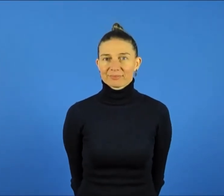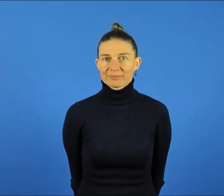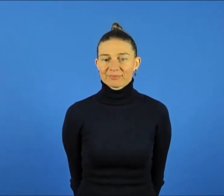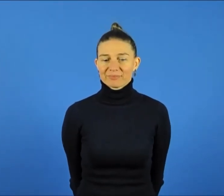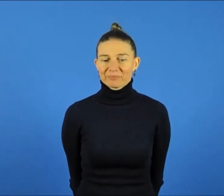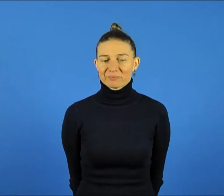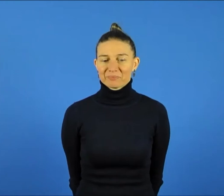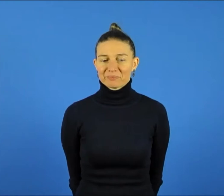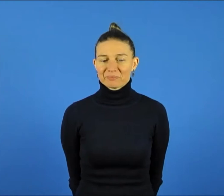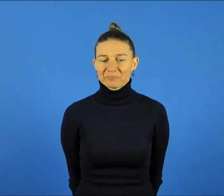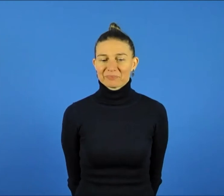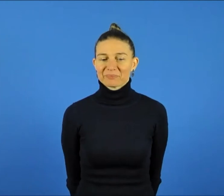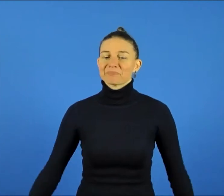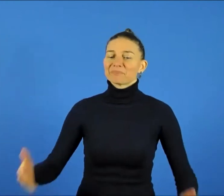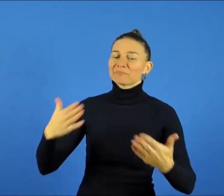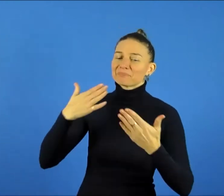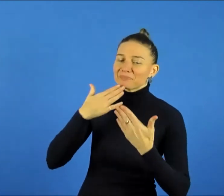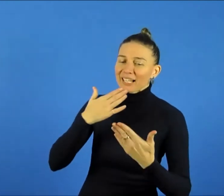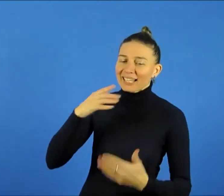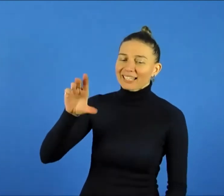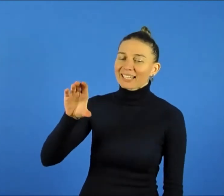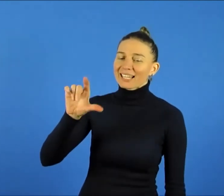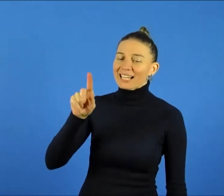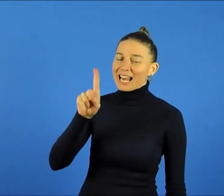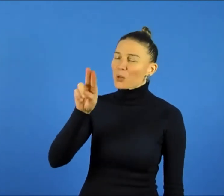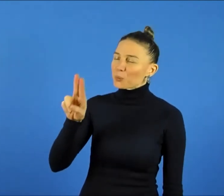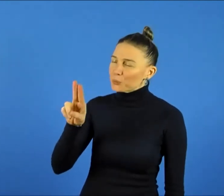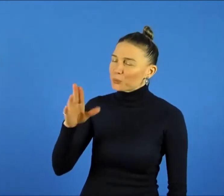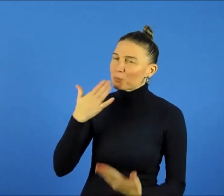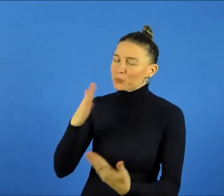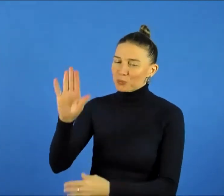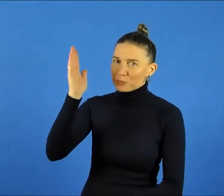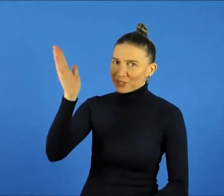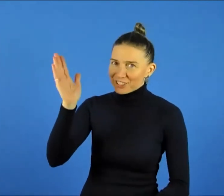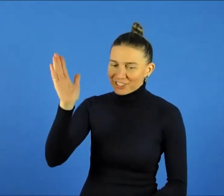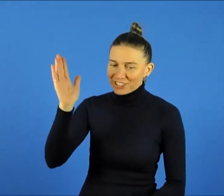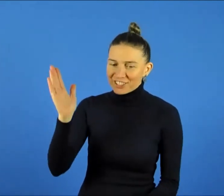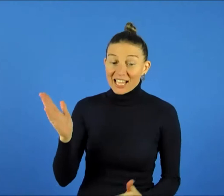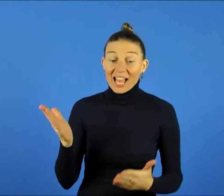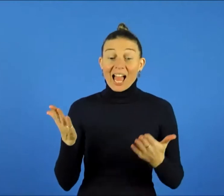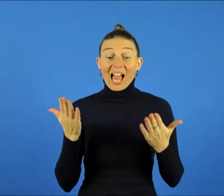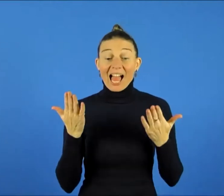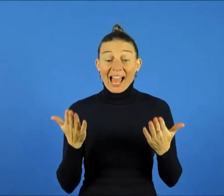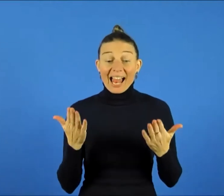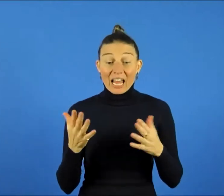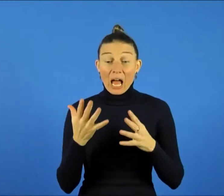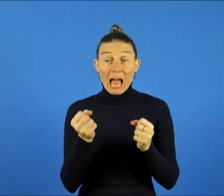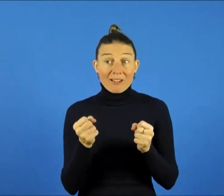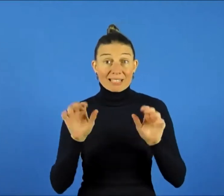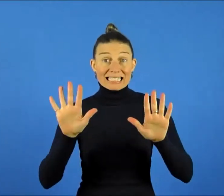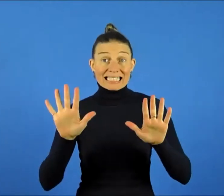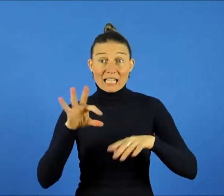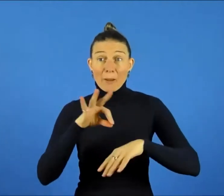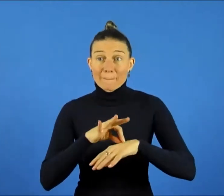Okay, thank you, Claudio, for your presentation. And since we have 10 minutes extension